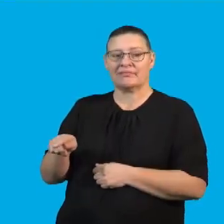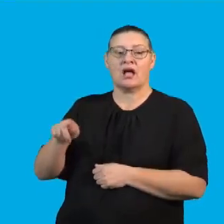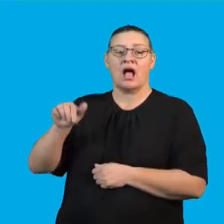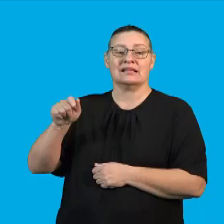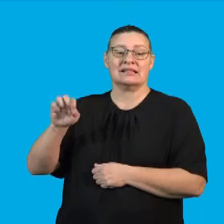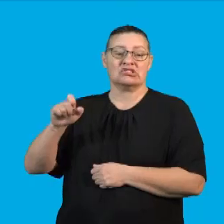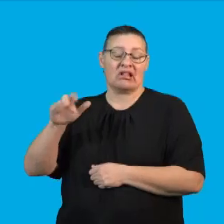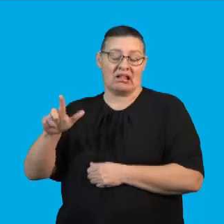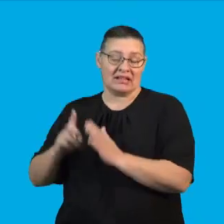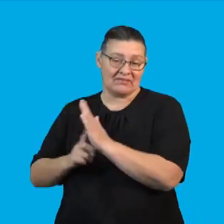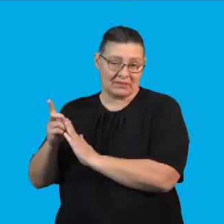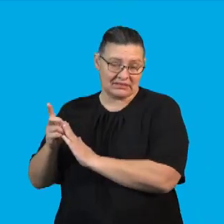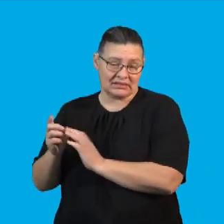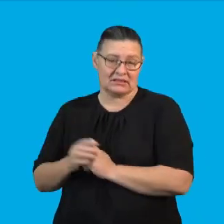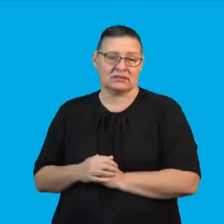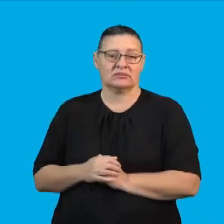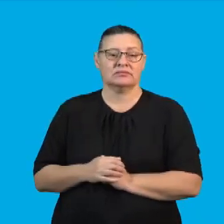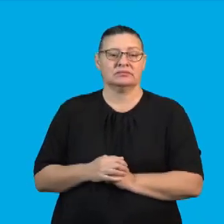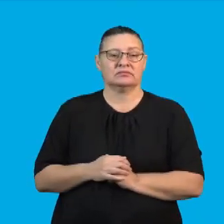Altricial development, at the other hand,